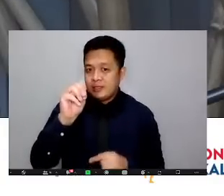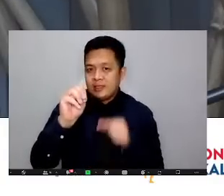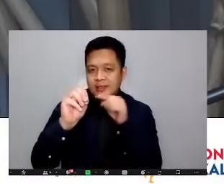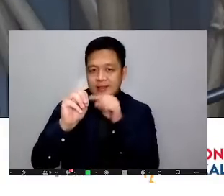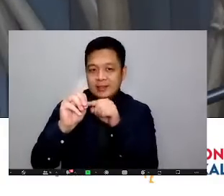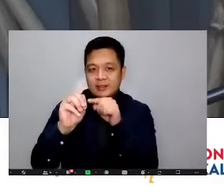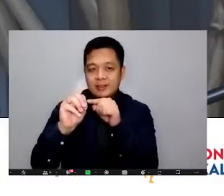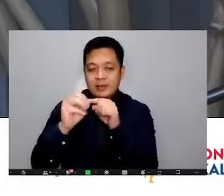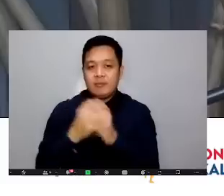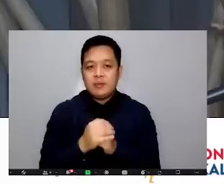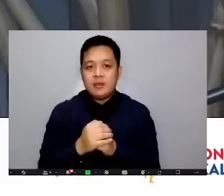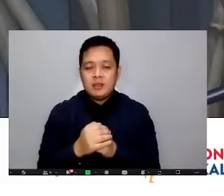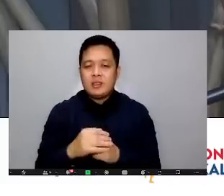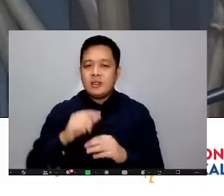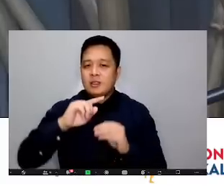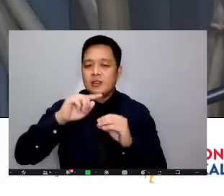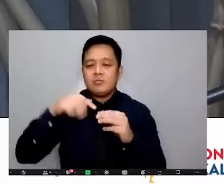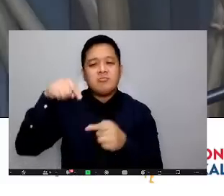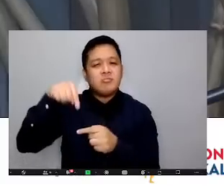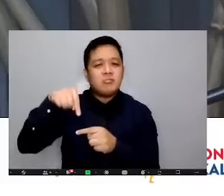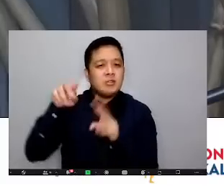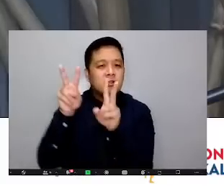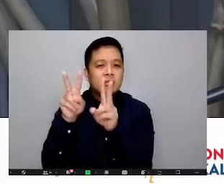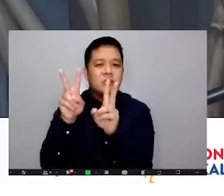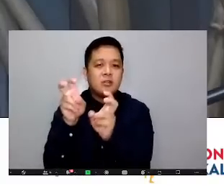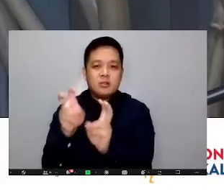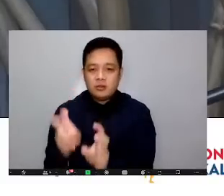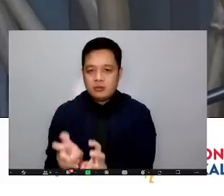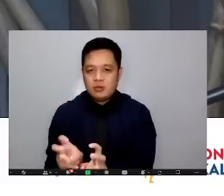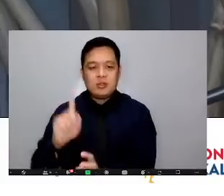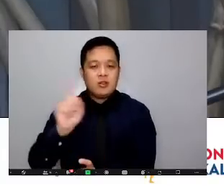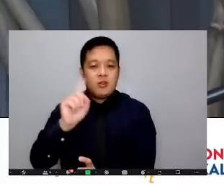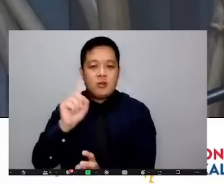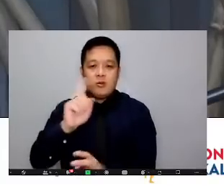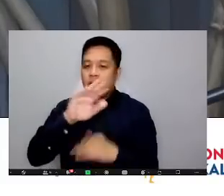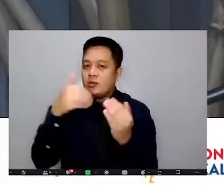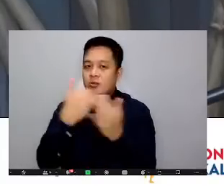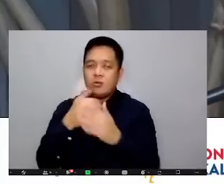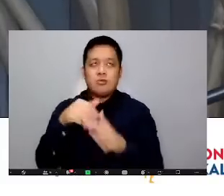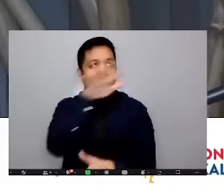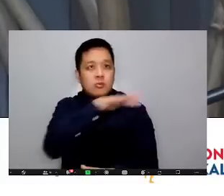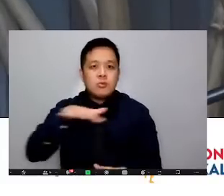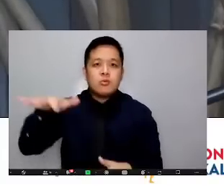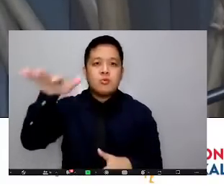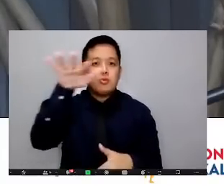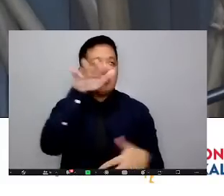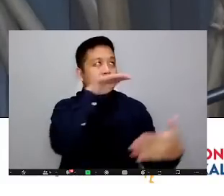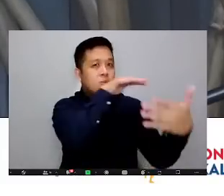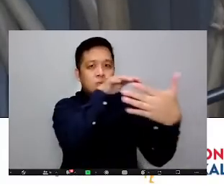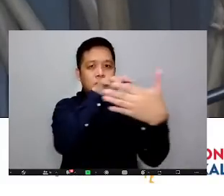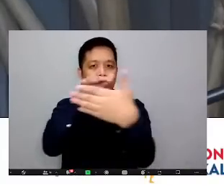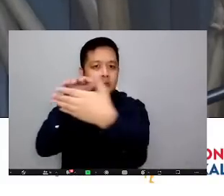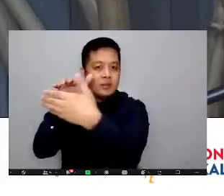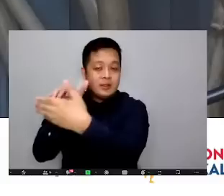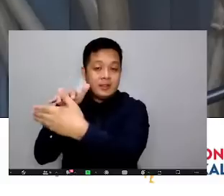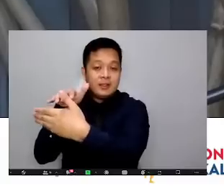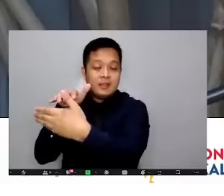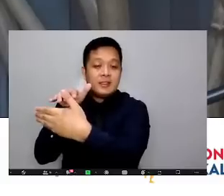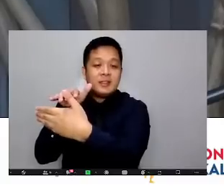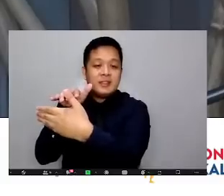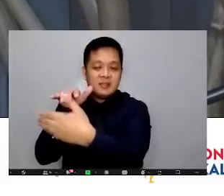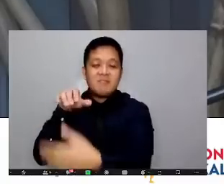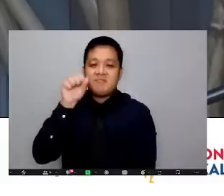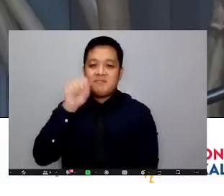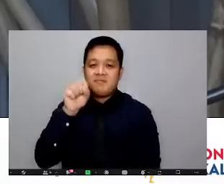things, about the Earth, and the celestial particles that constitute the universe. This is a